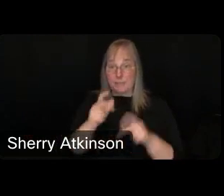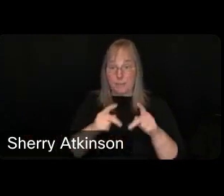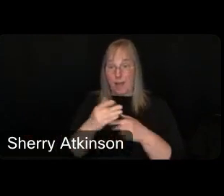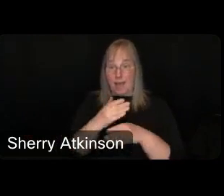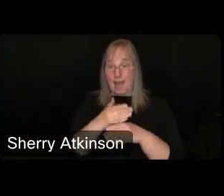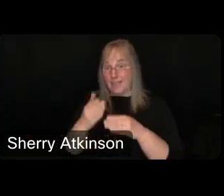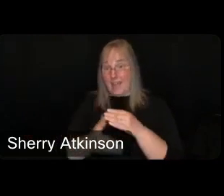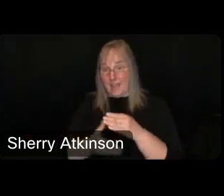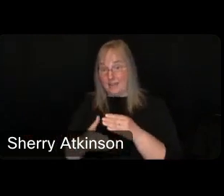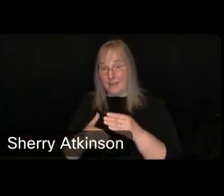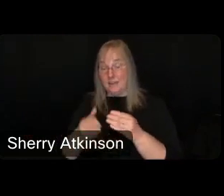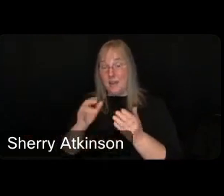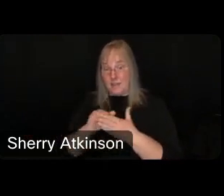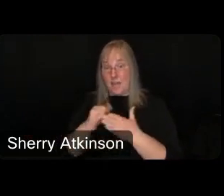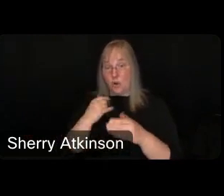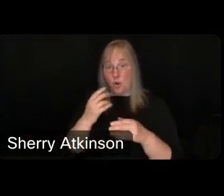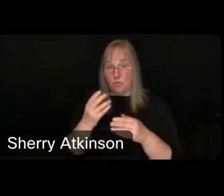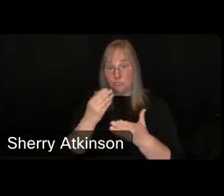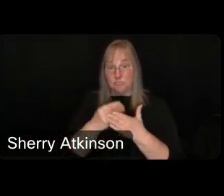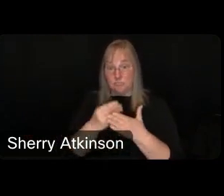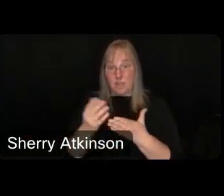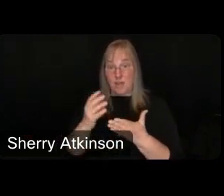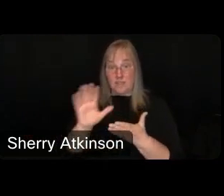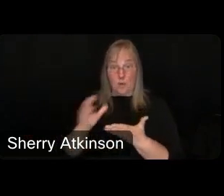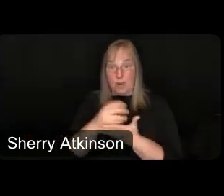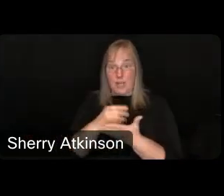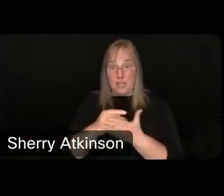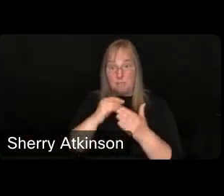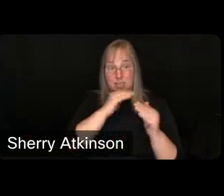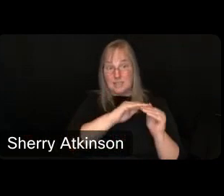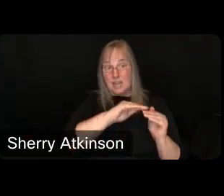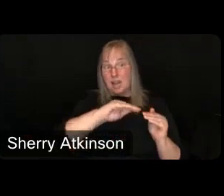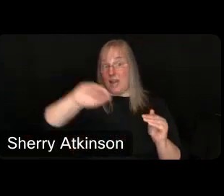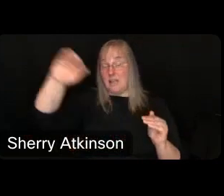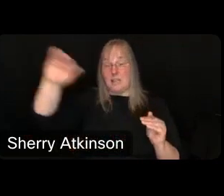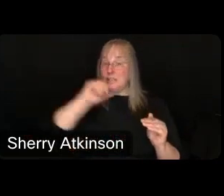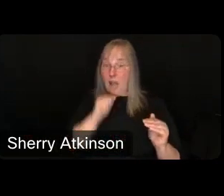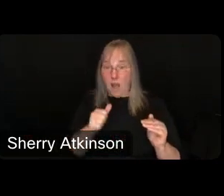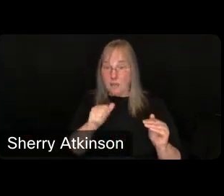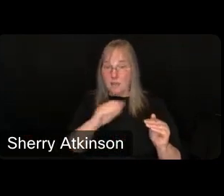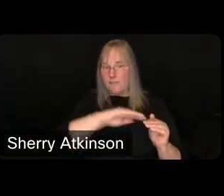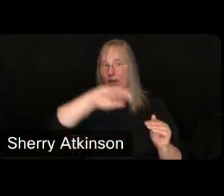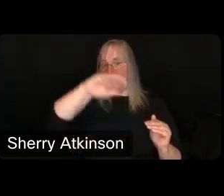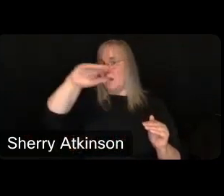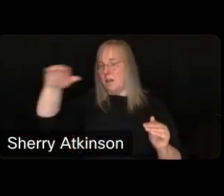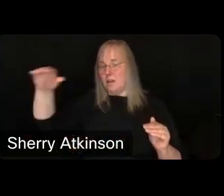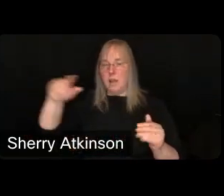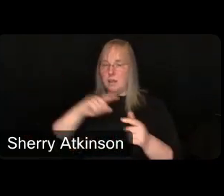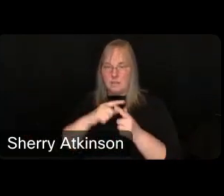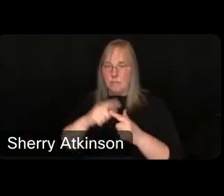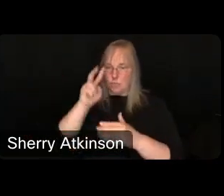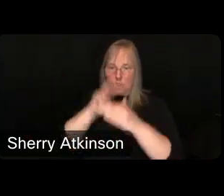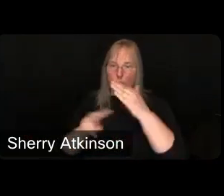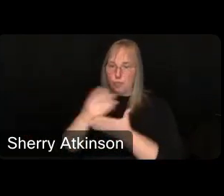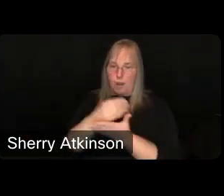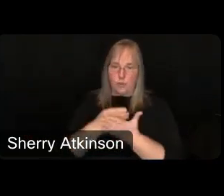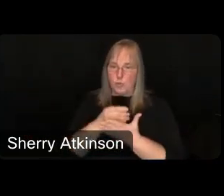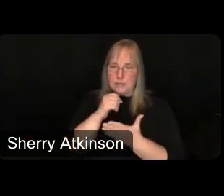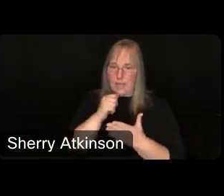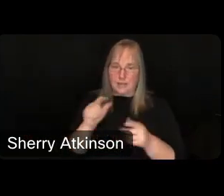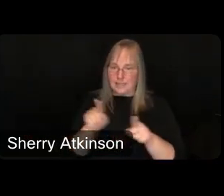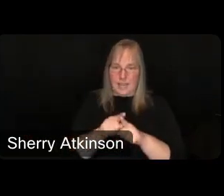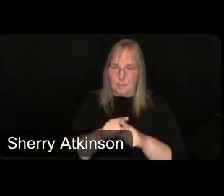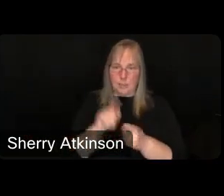then that will impact revenue as well as the total growth. Does that help?